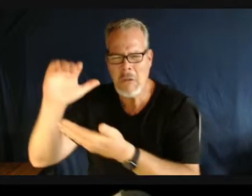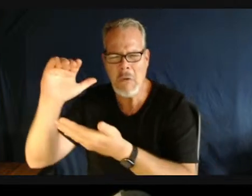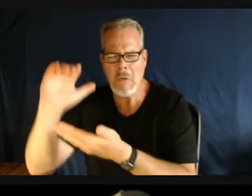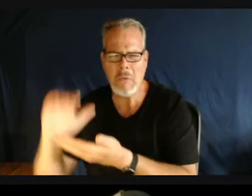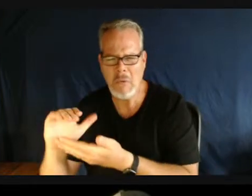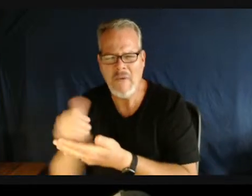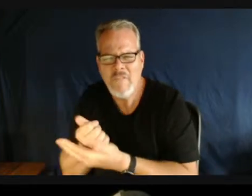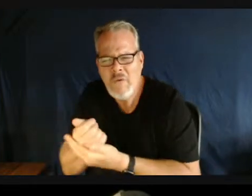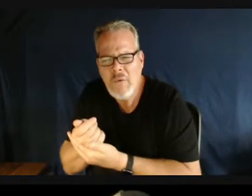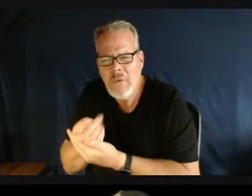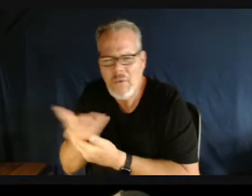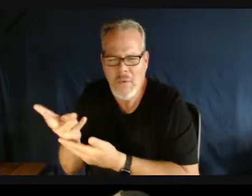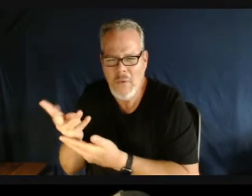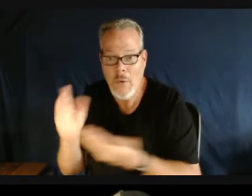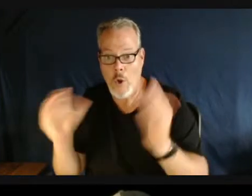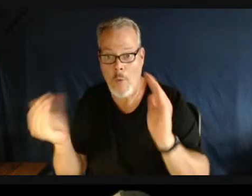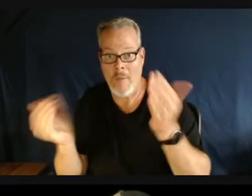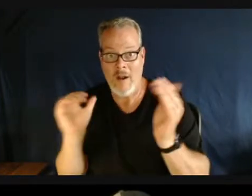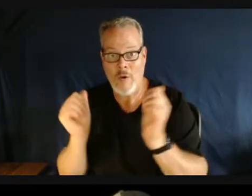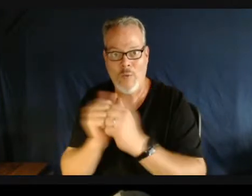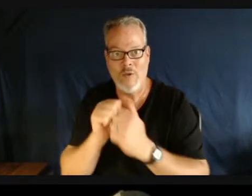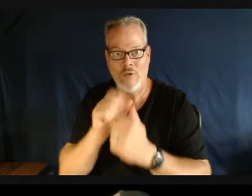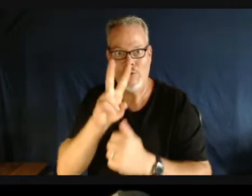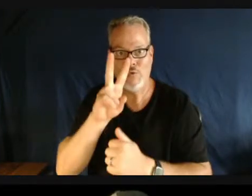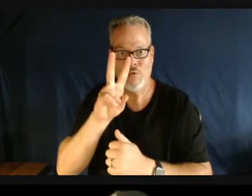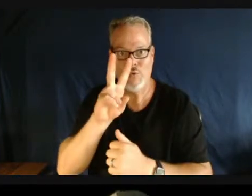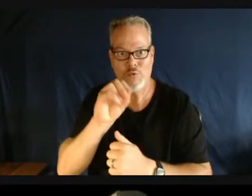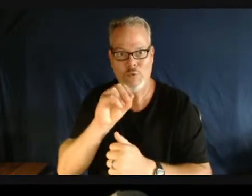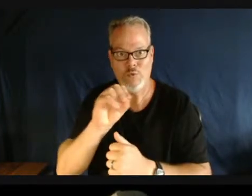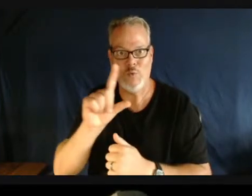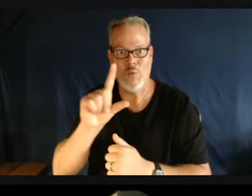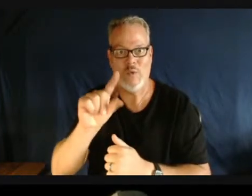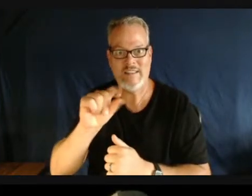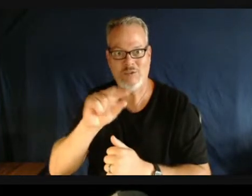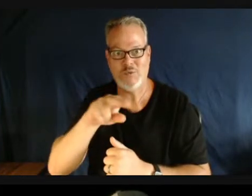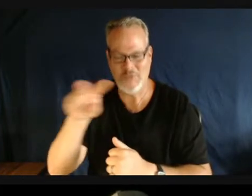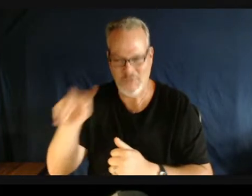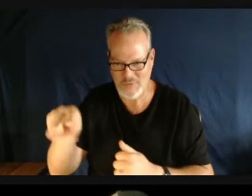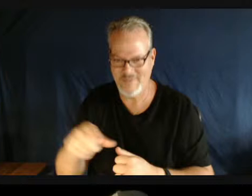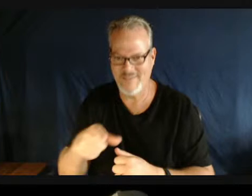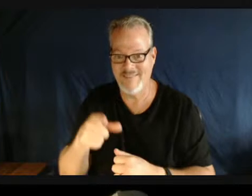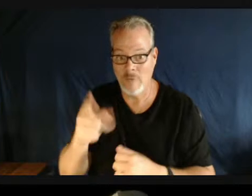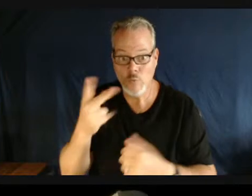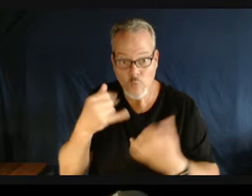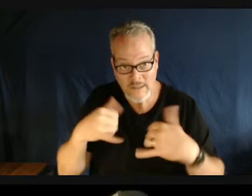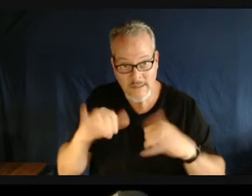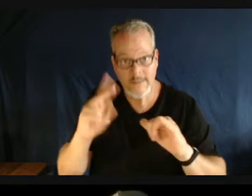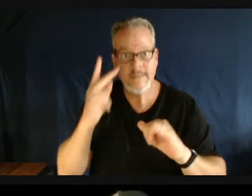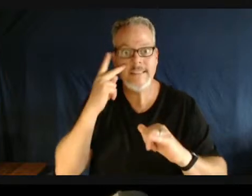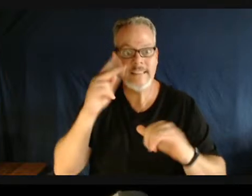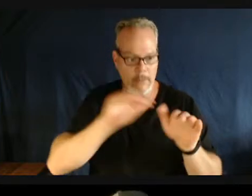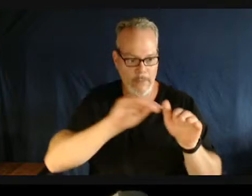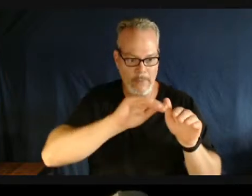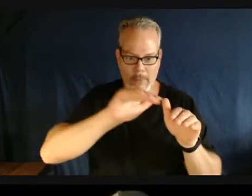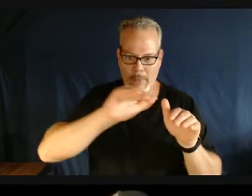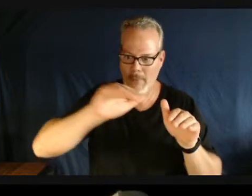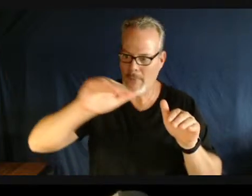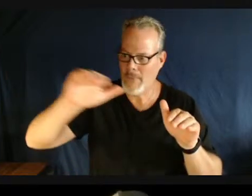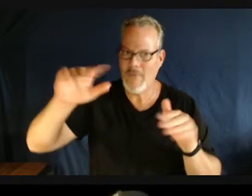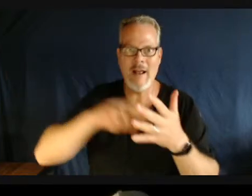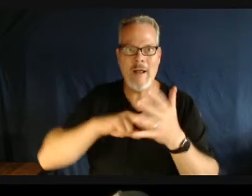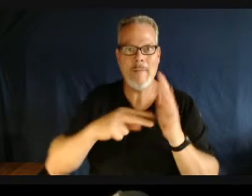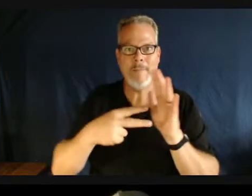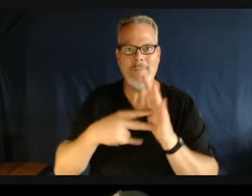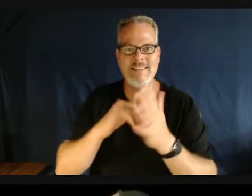pre-eruption time in 2022. So the volcano is still filling with magma. We still see the vertical signal rising here at the